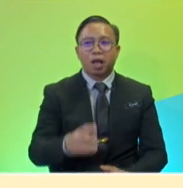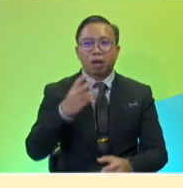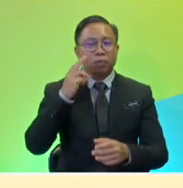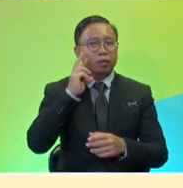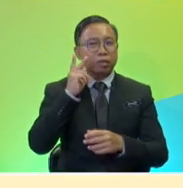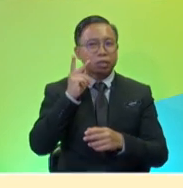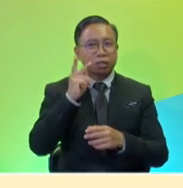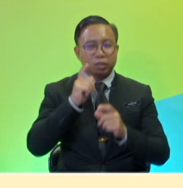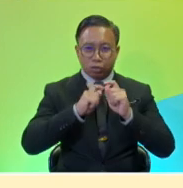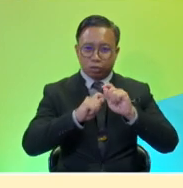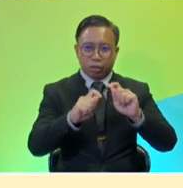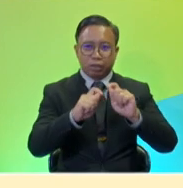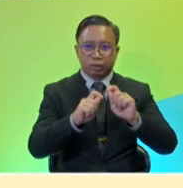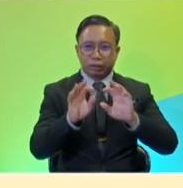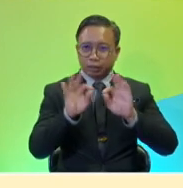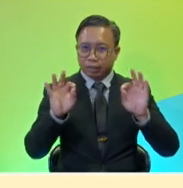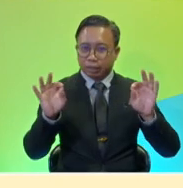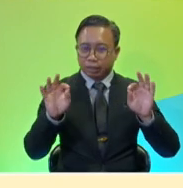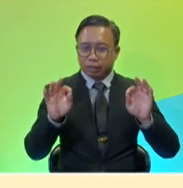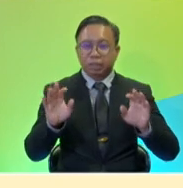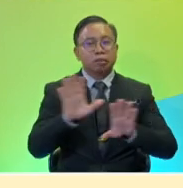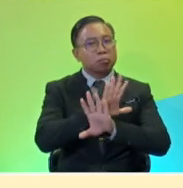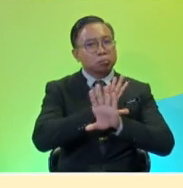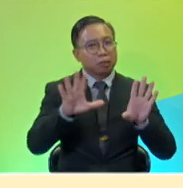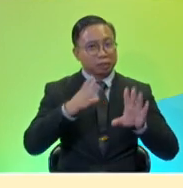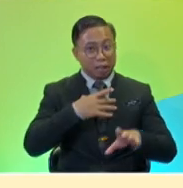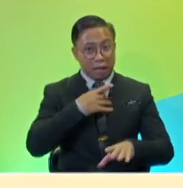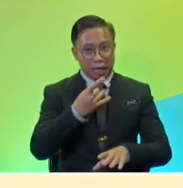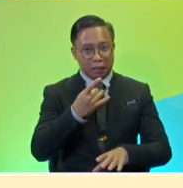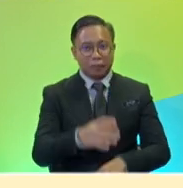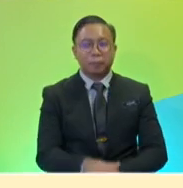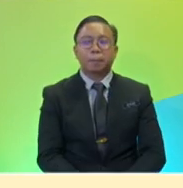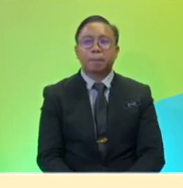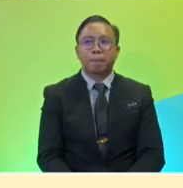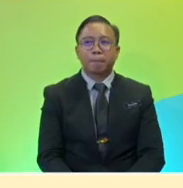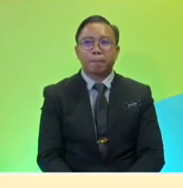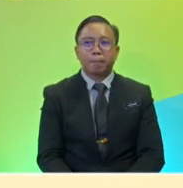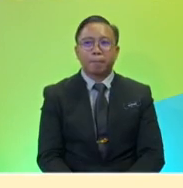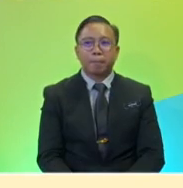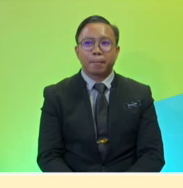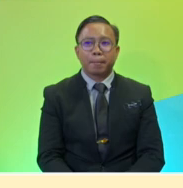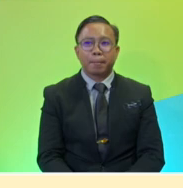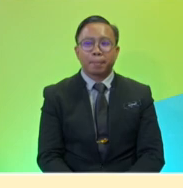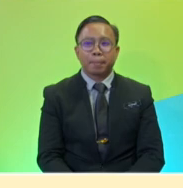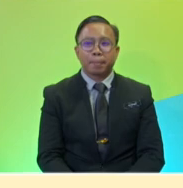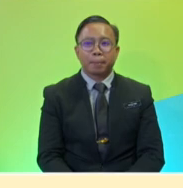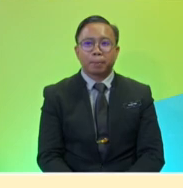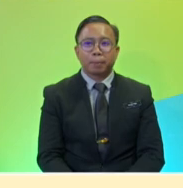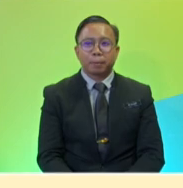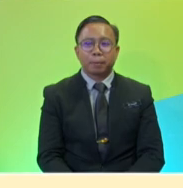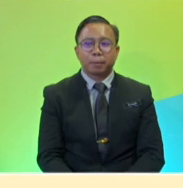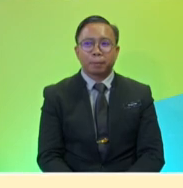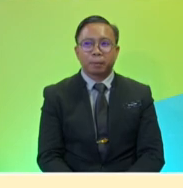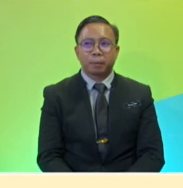you like to try a sentence with dislike? Okay. Here, over here. Dislike. Okay, let me read it